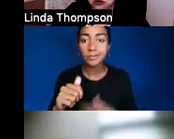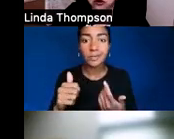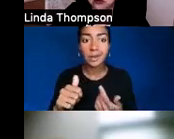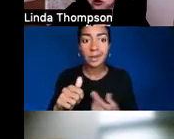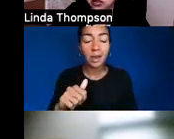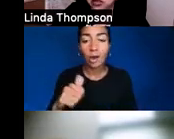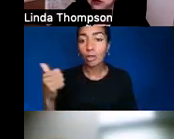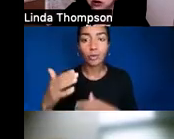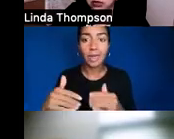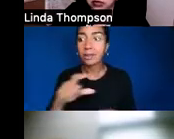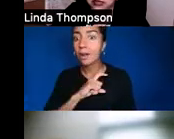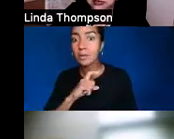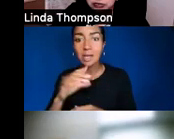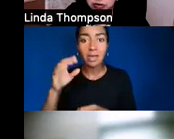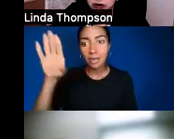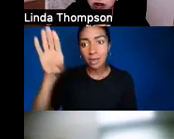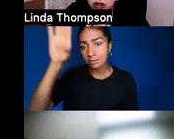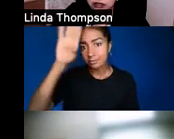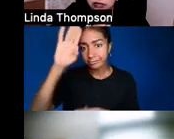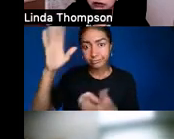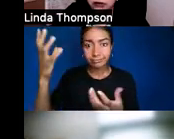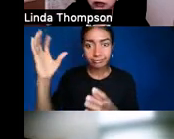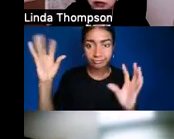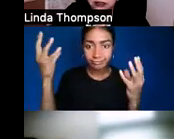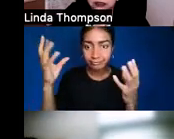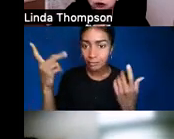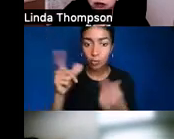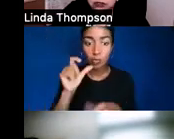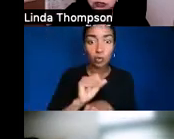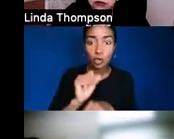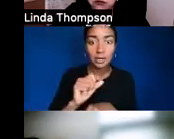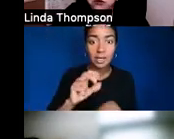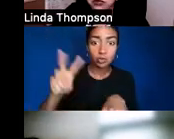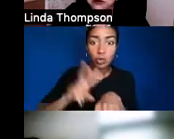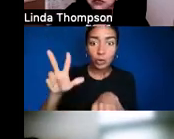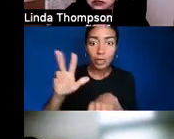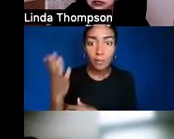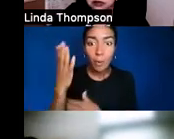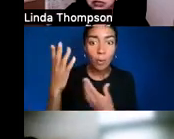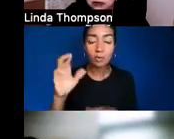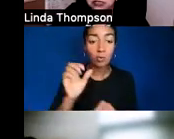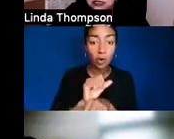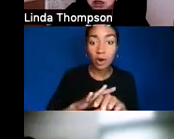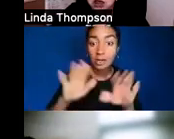3, 4 in the morning or working on a Sunday or a holiday. So I'll just keep doing it until